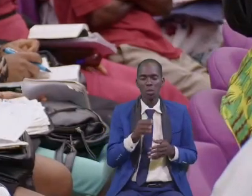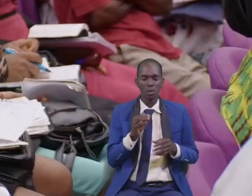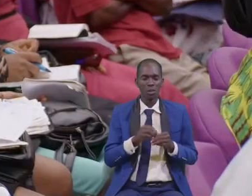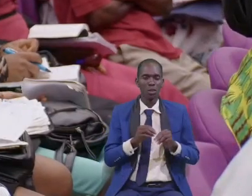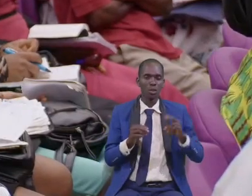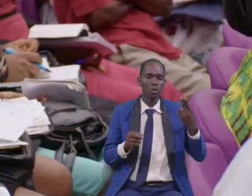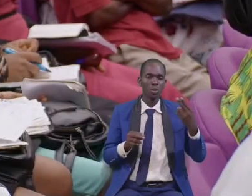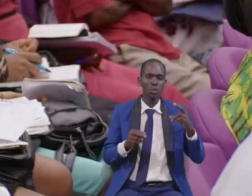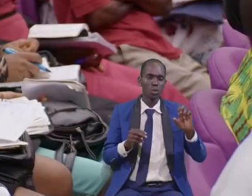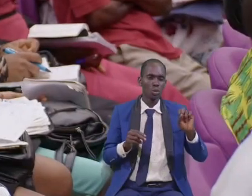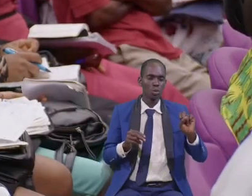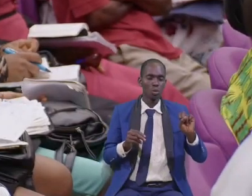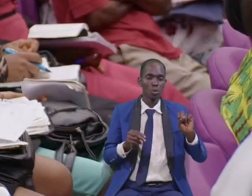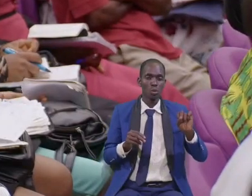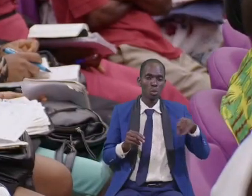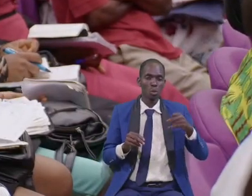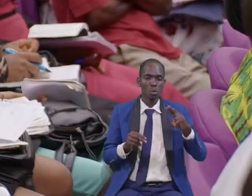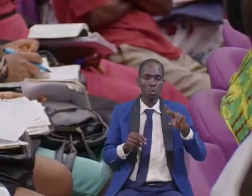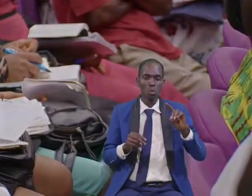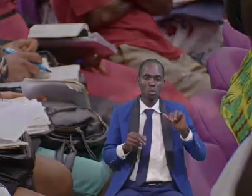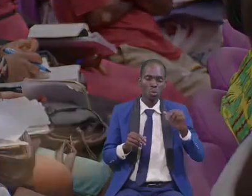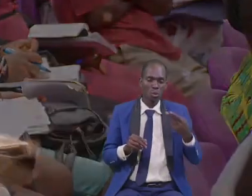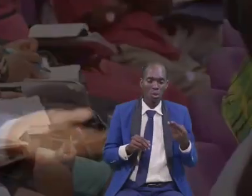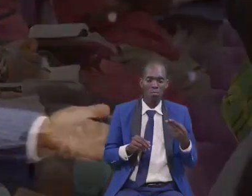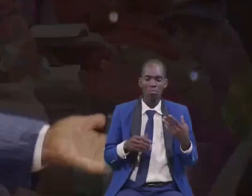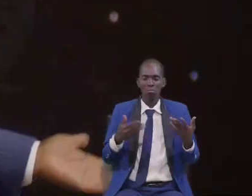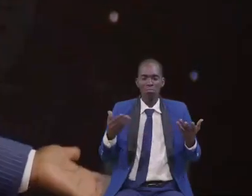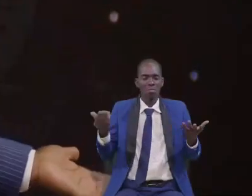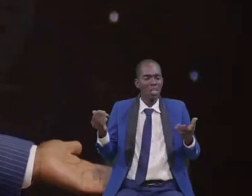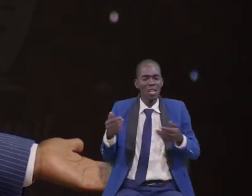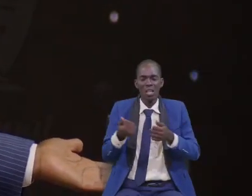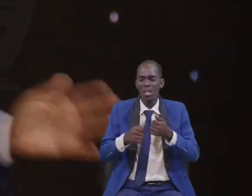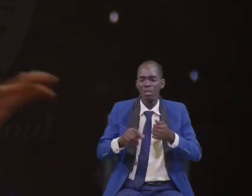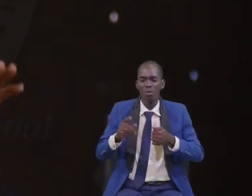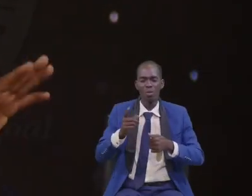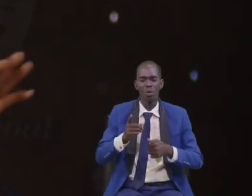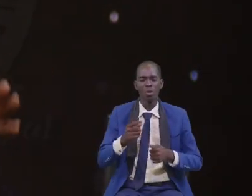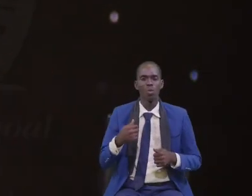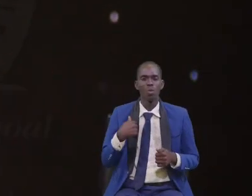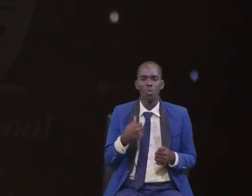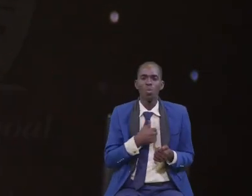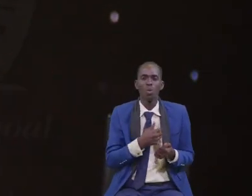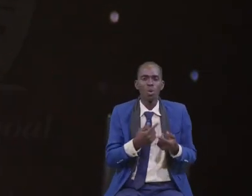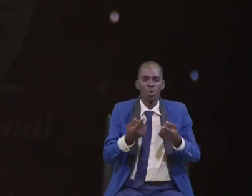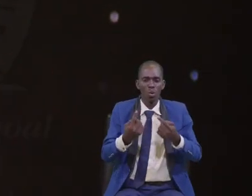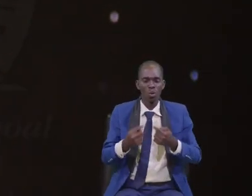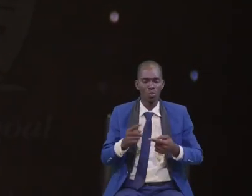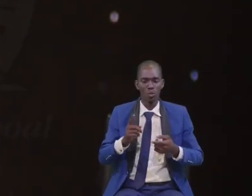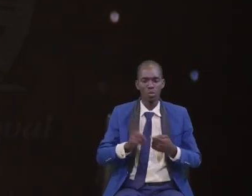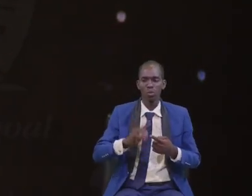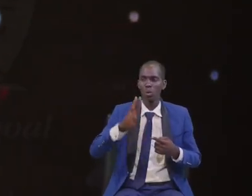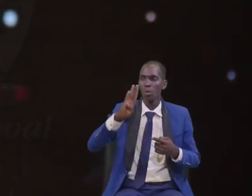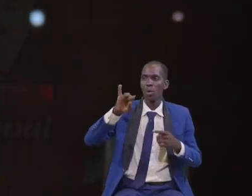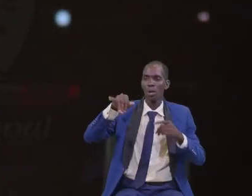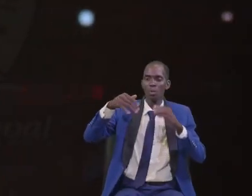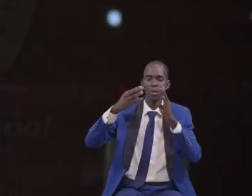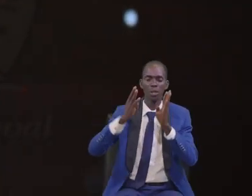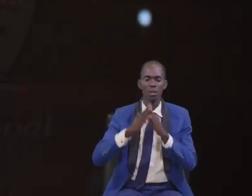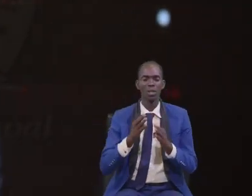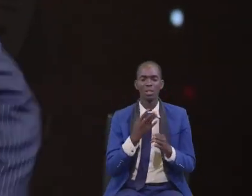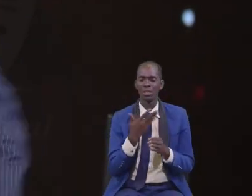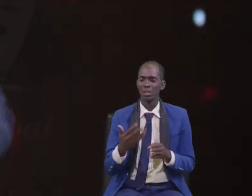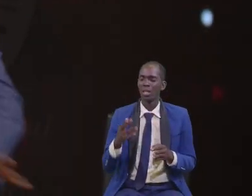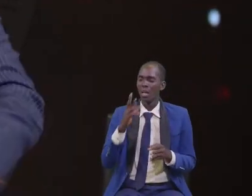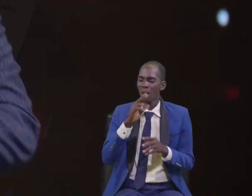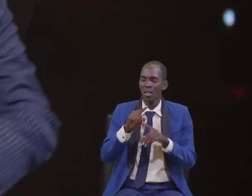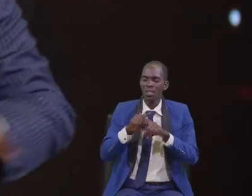and Abednego. We live the life we ought to live. We might come to Babylon, and things are different in Babylon. And